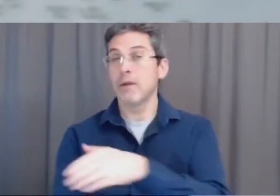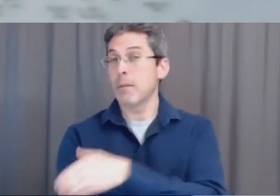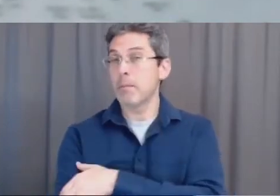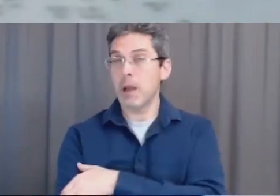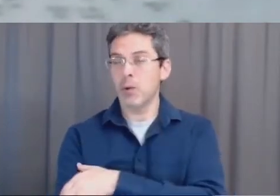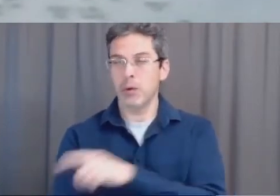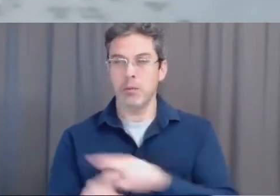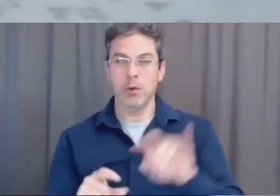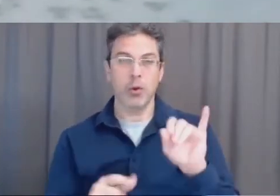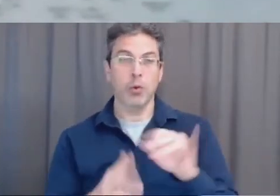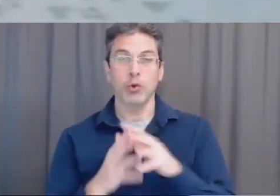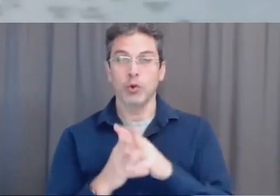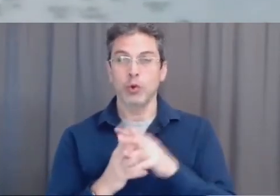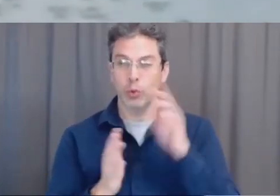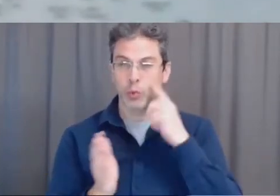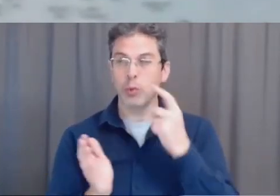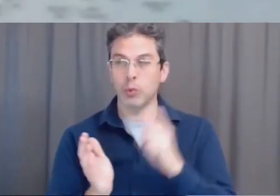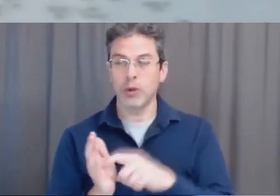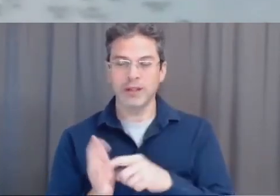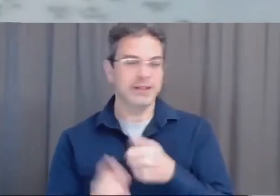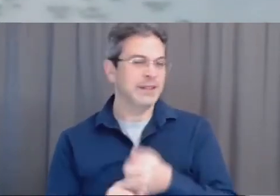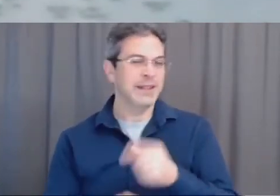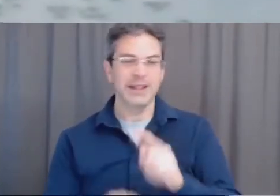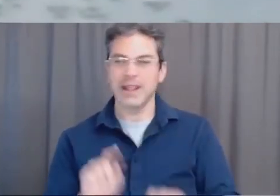to its benefit not to go it alone and to seek,